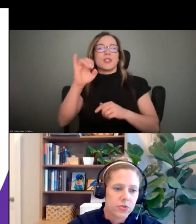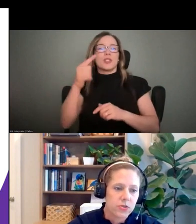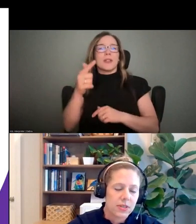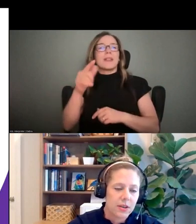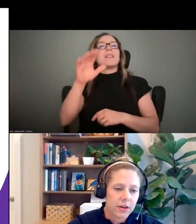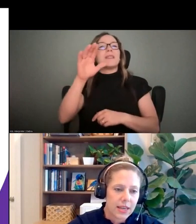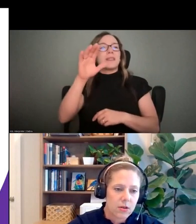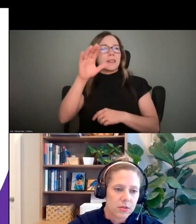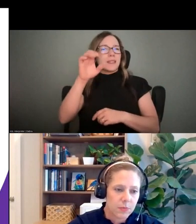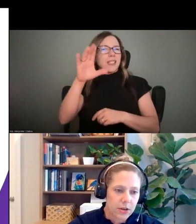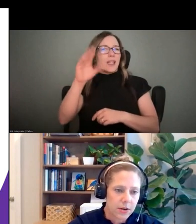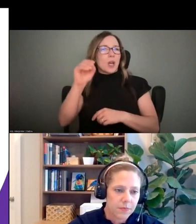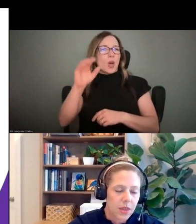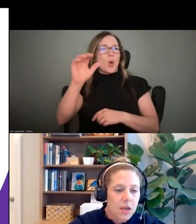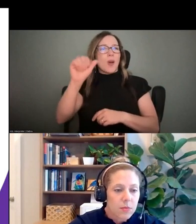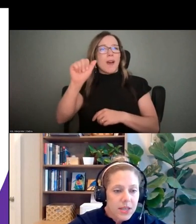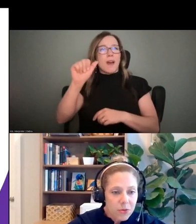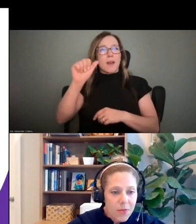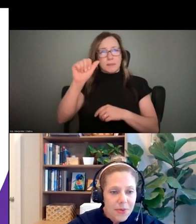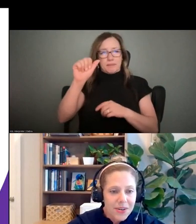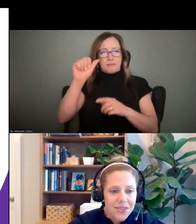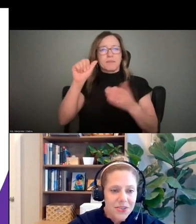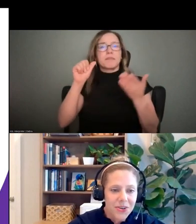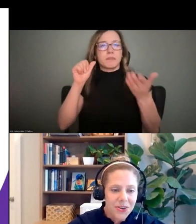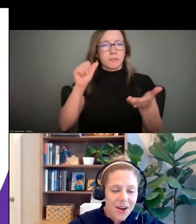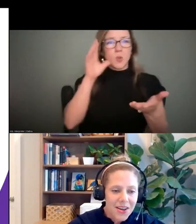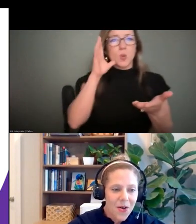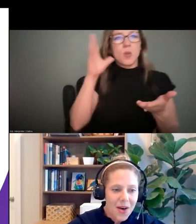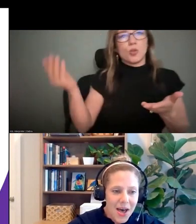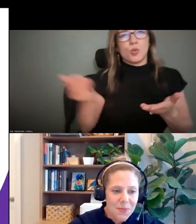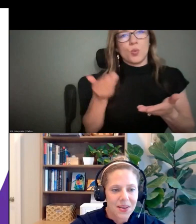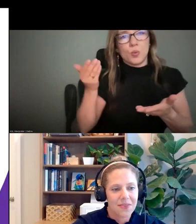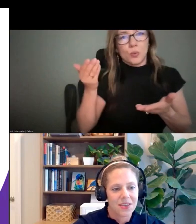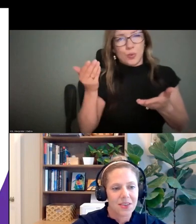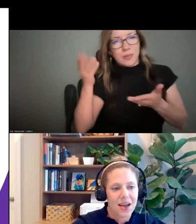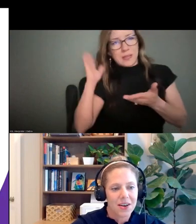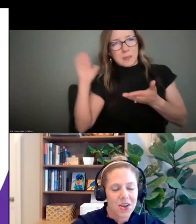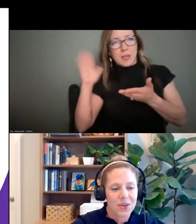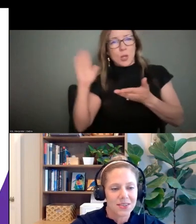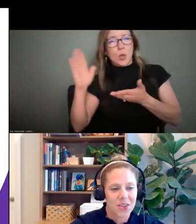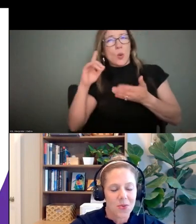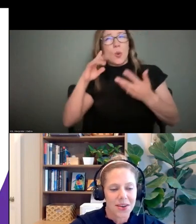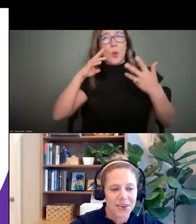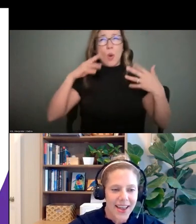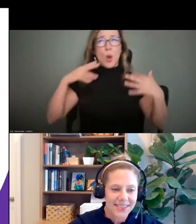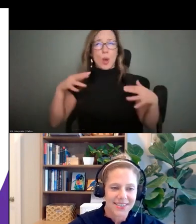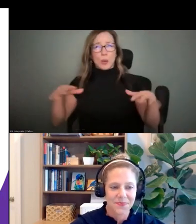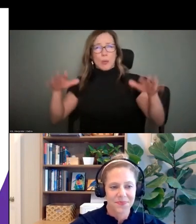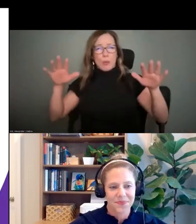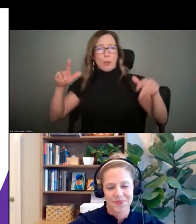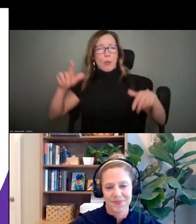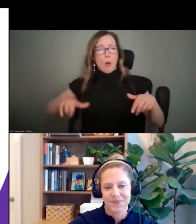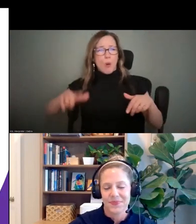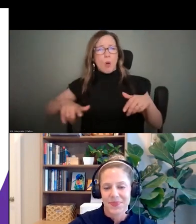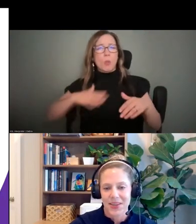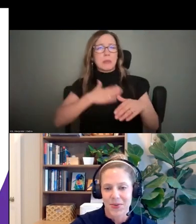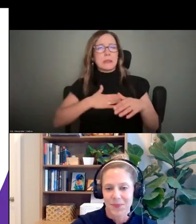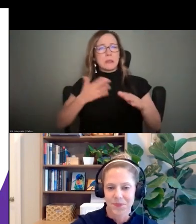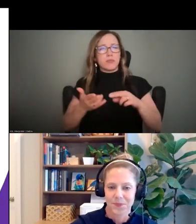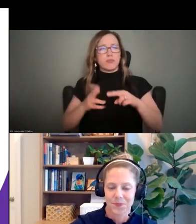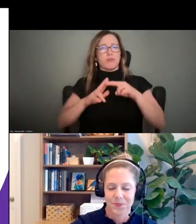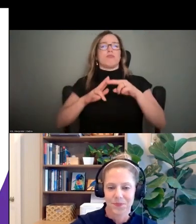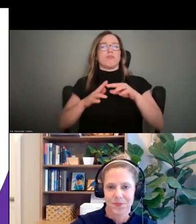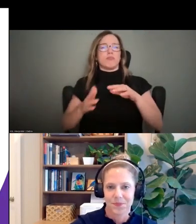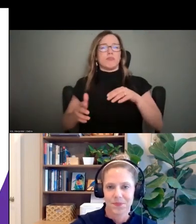will be introducing our keynote speaker. Please remember to turn your audio up if the audio is low on your end. Thank